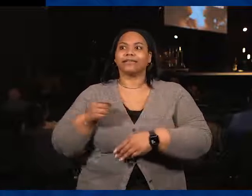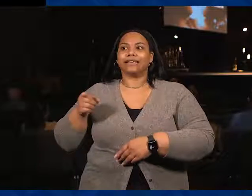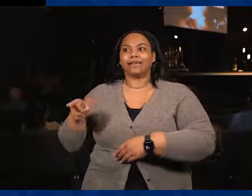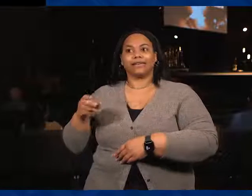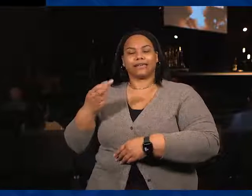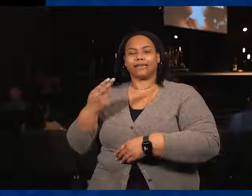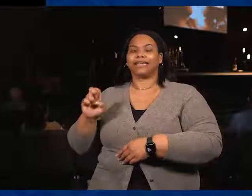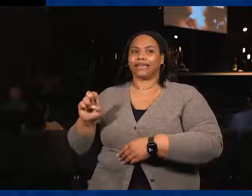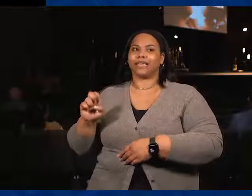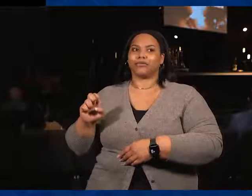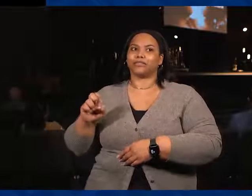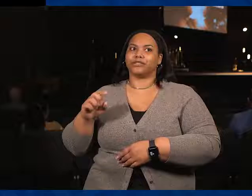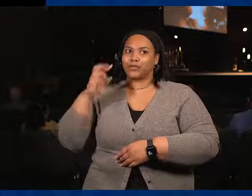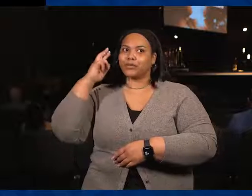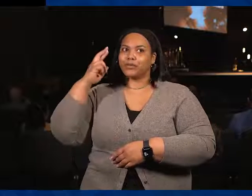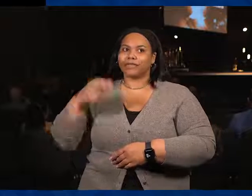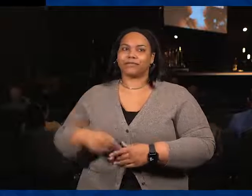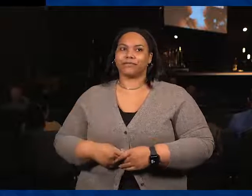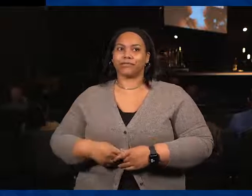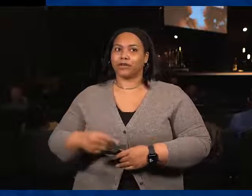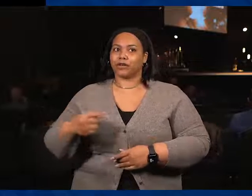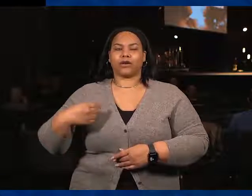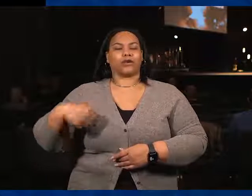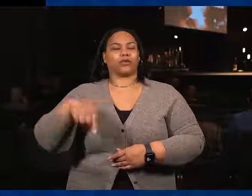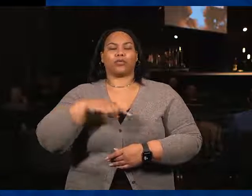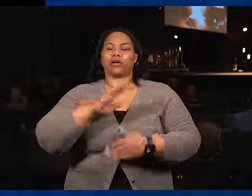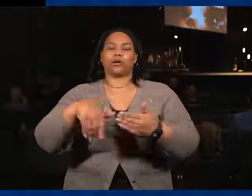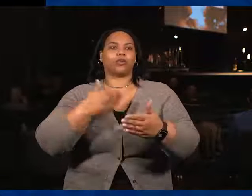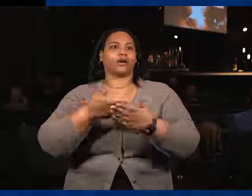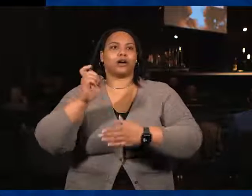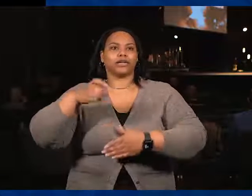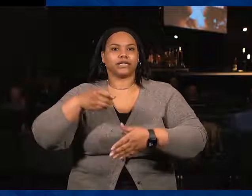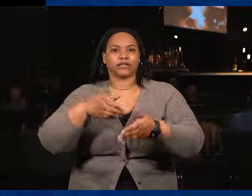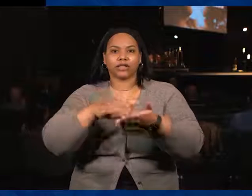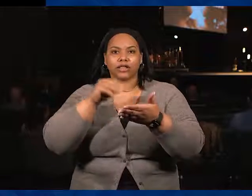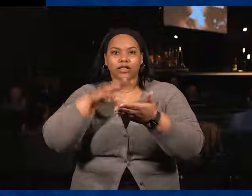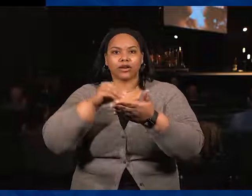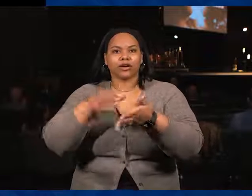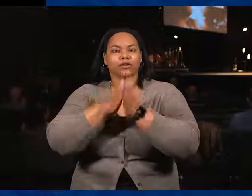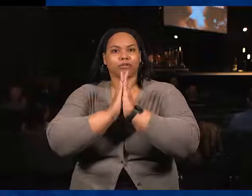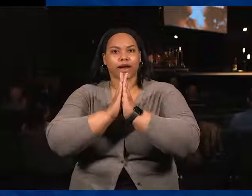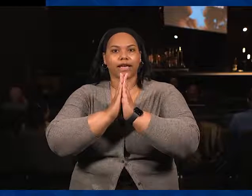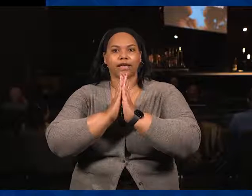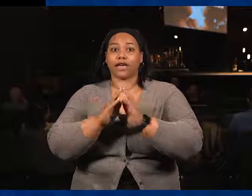order to get to that man's department, all of us had to learn to pray and believe in God just to get through.